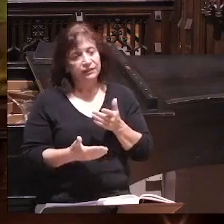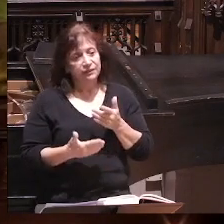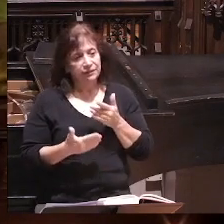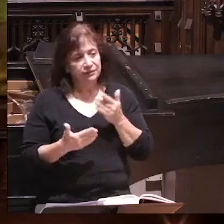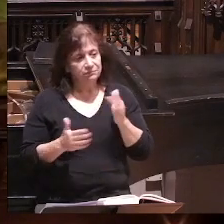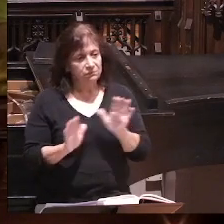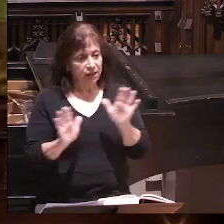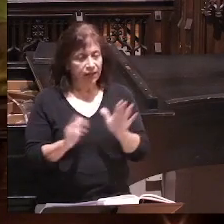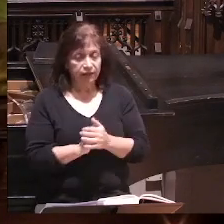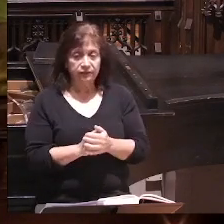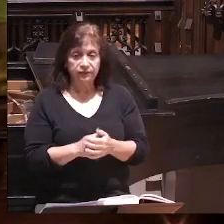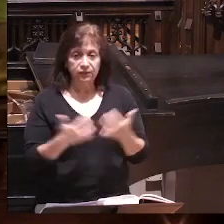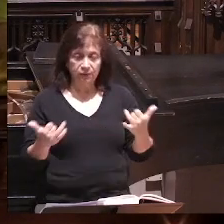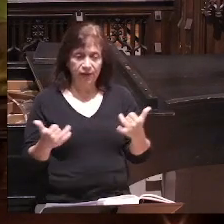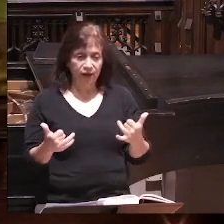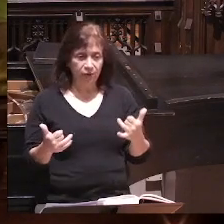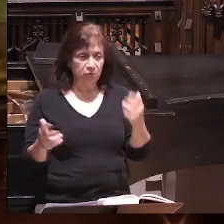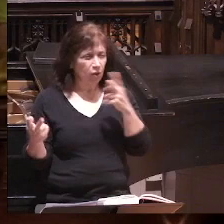look around.